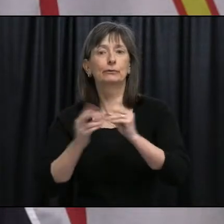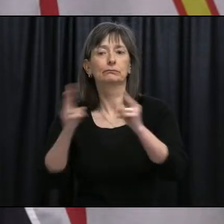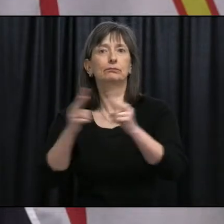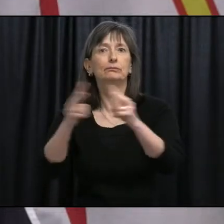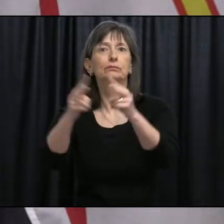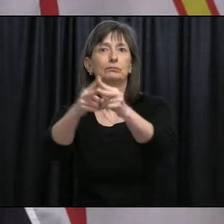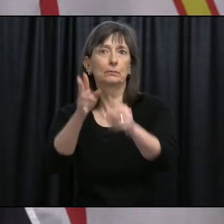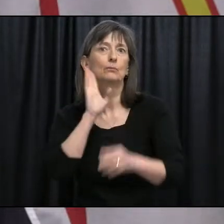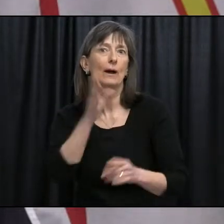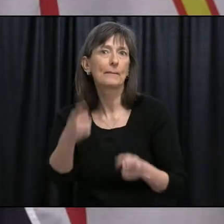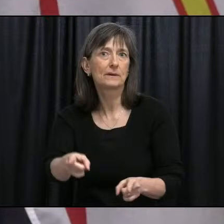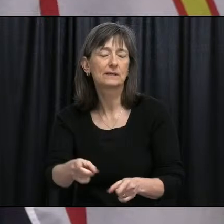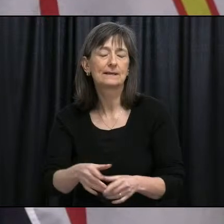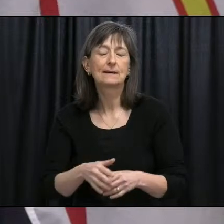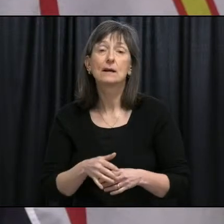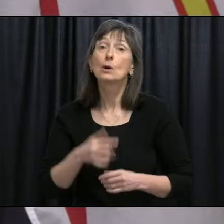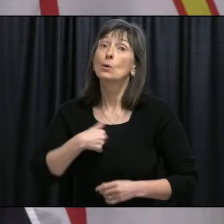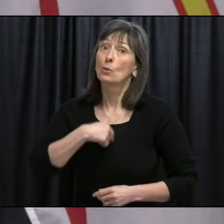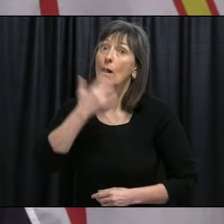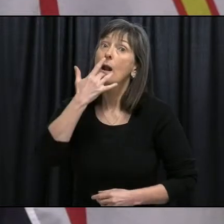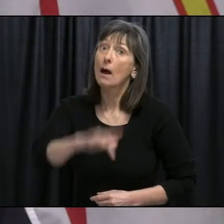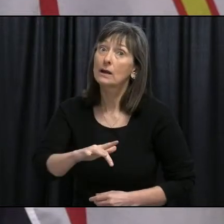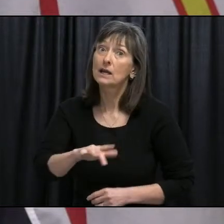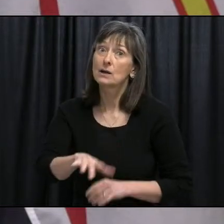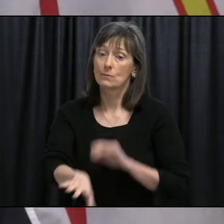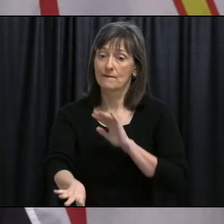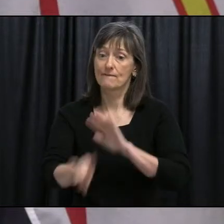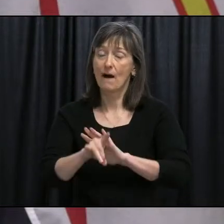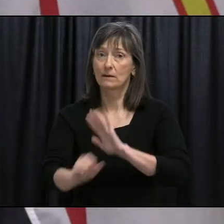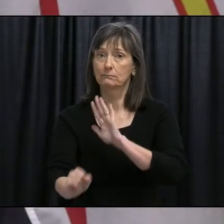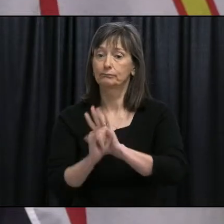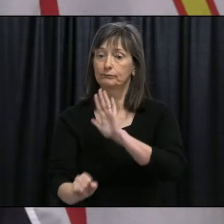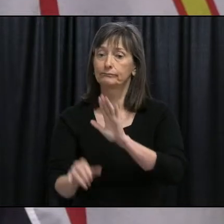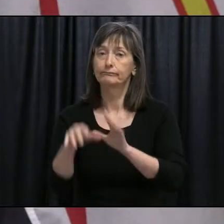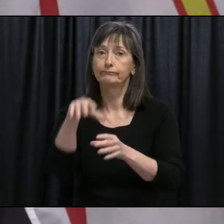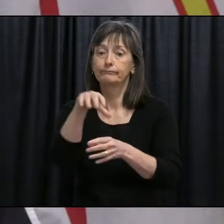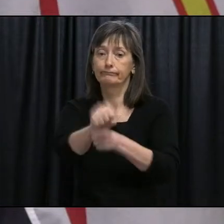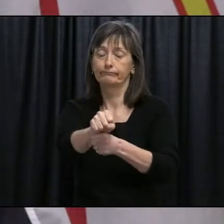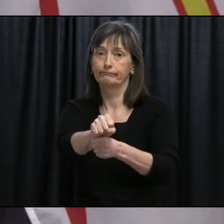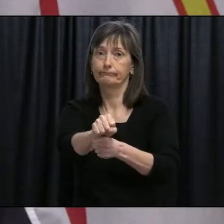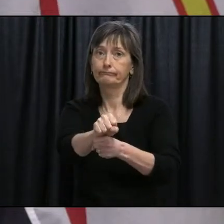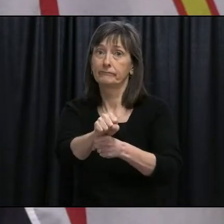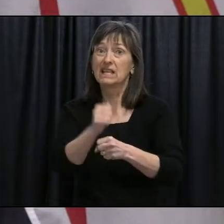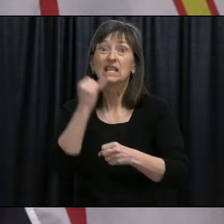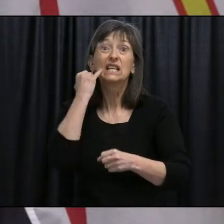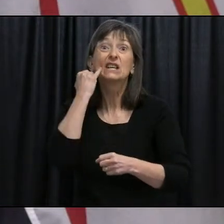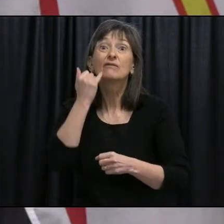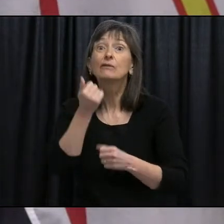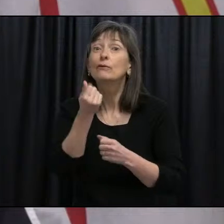fortunate to have detected the virus when we did. We were mere days away from this virus spreading